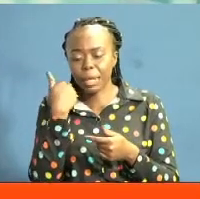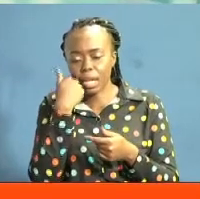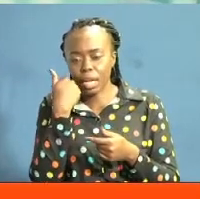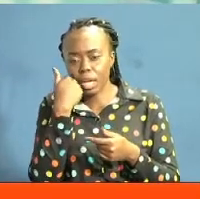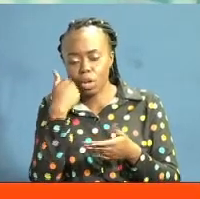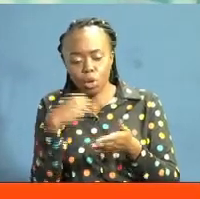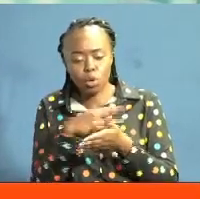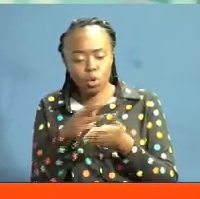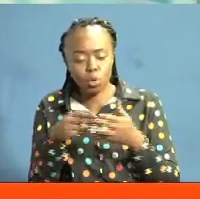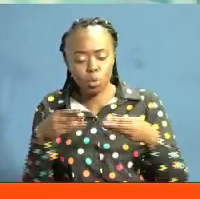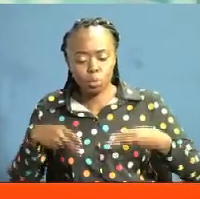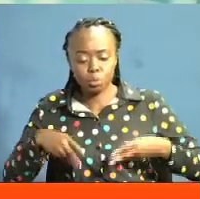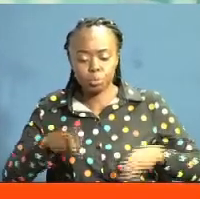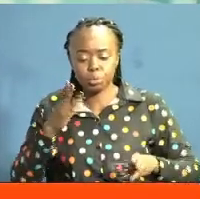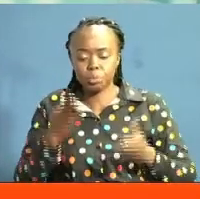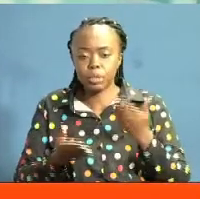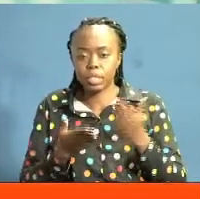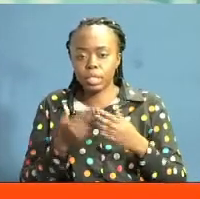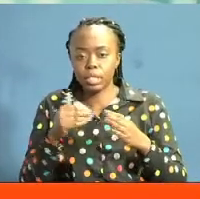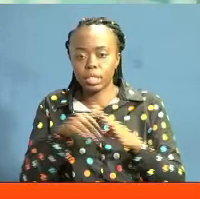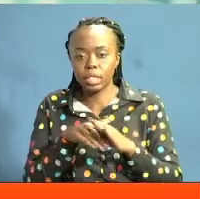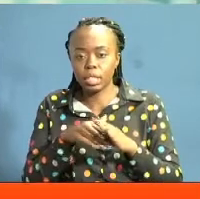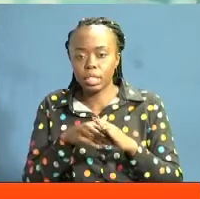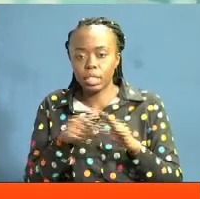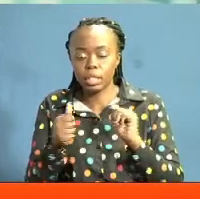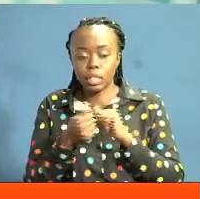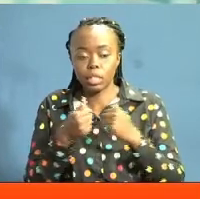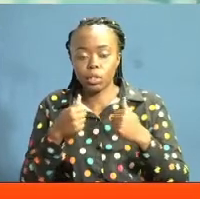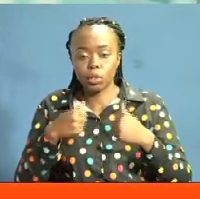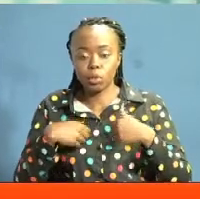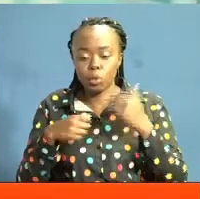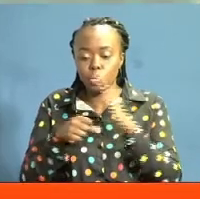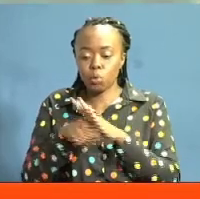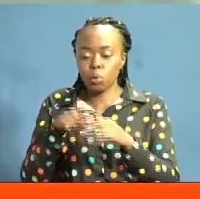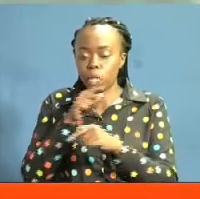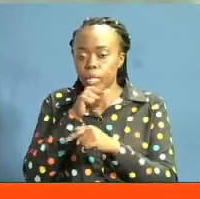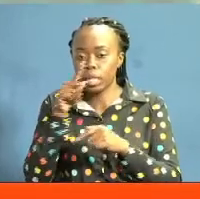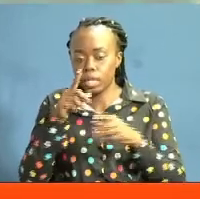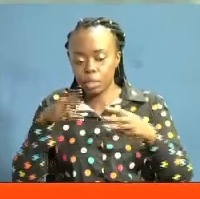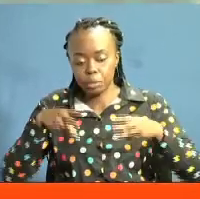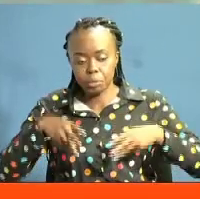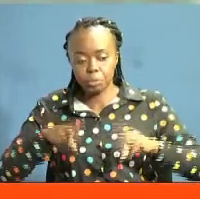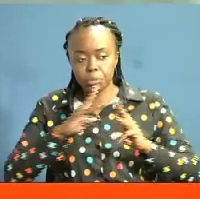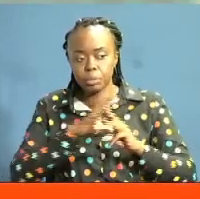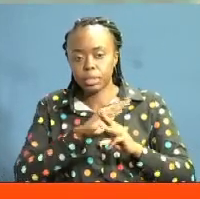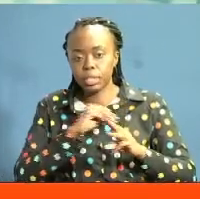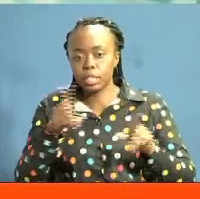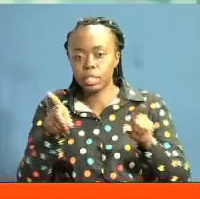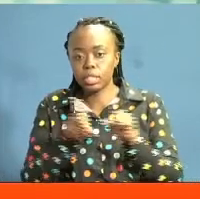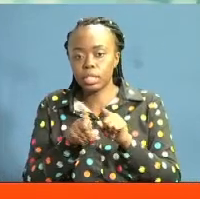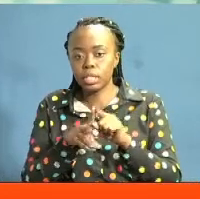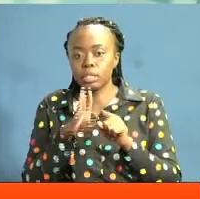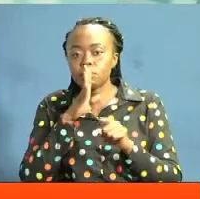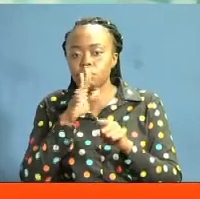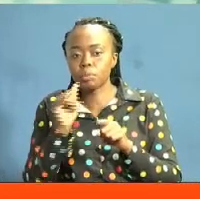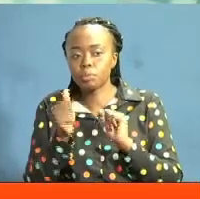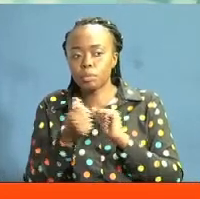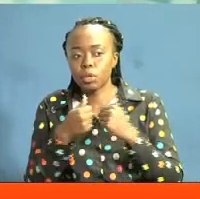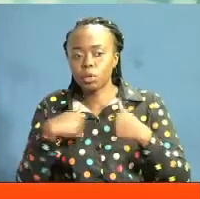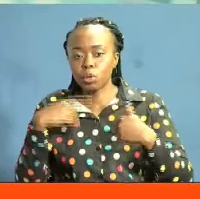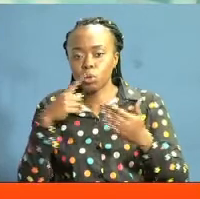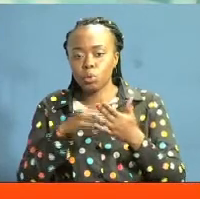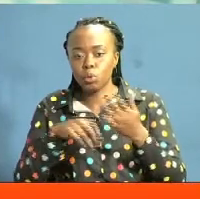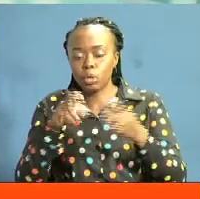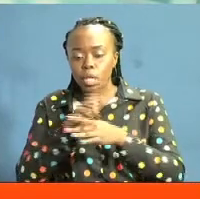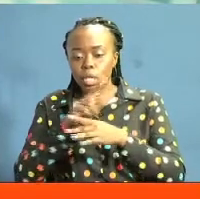way, may be super in a aggressiveness in the negative way, and they could also be suicidal. What we